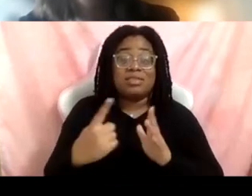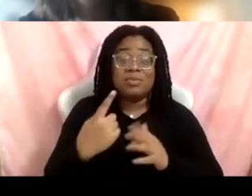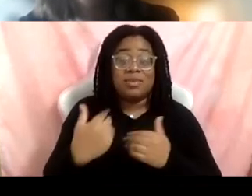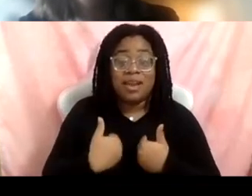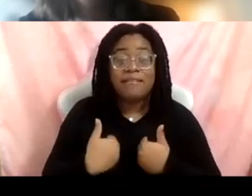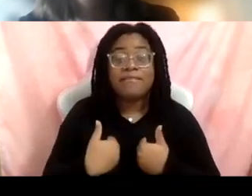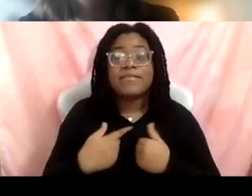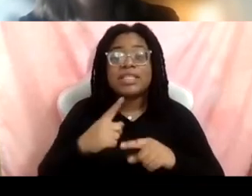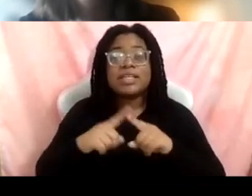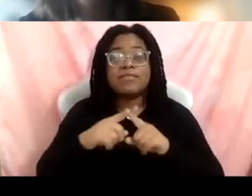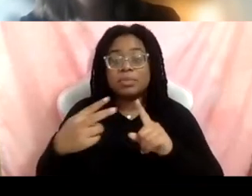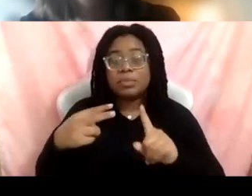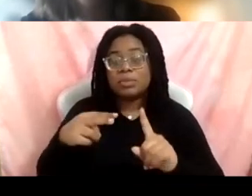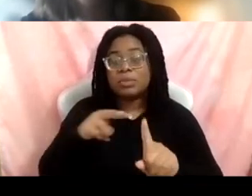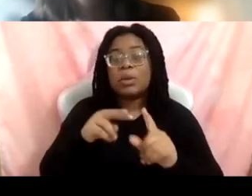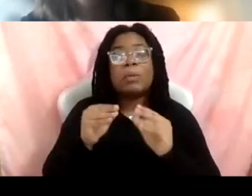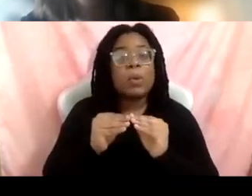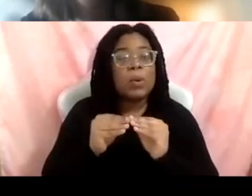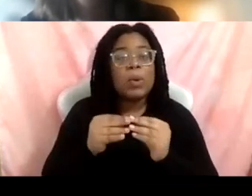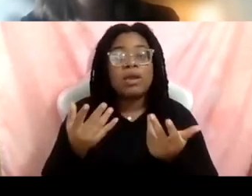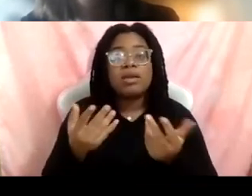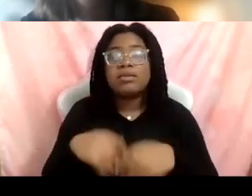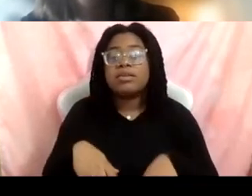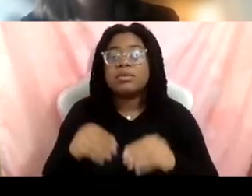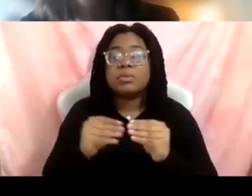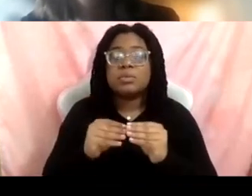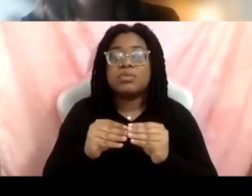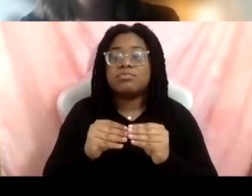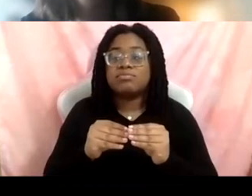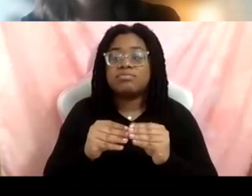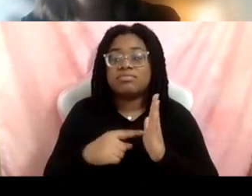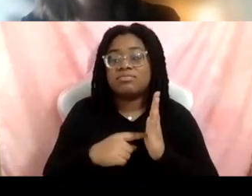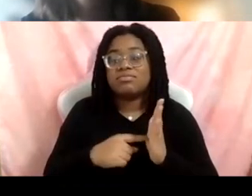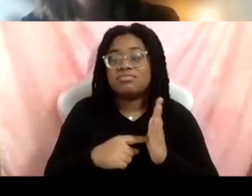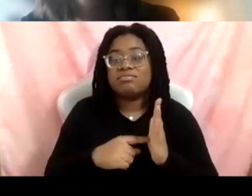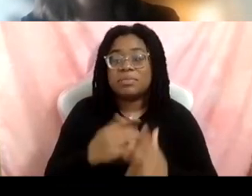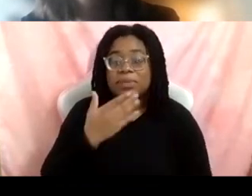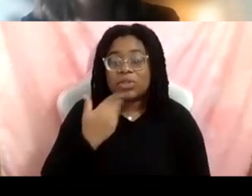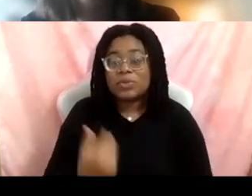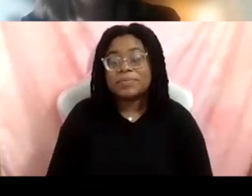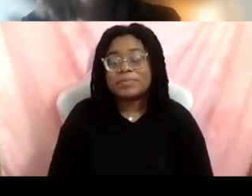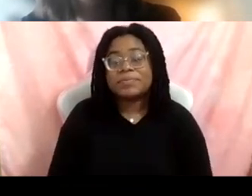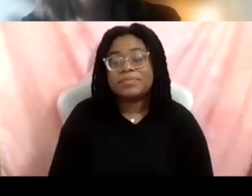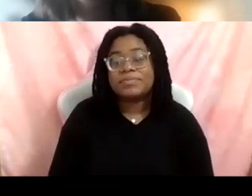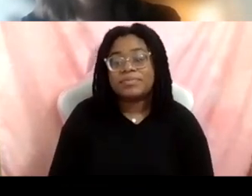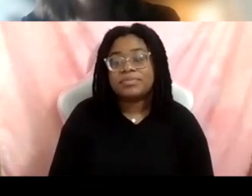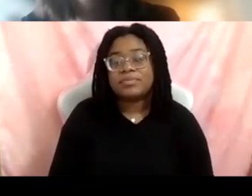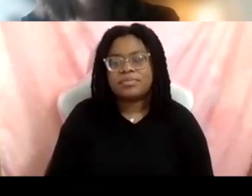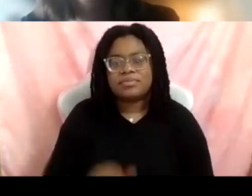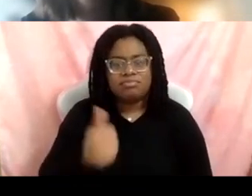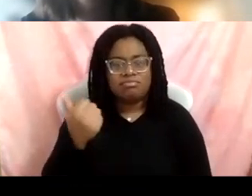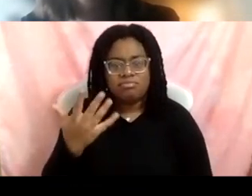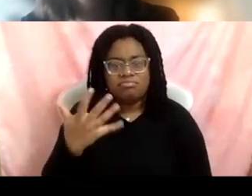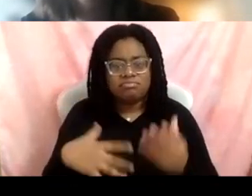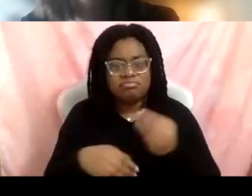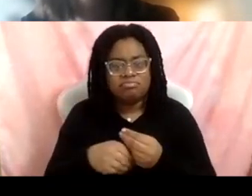different perspectives we get, the more representation will keep getting better. I don't know, did anyone else have anything else